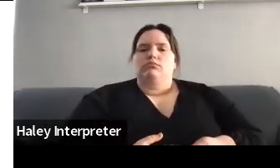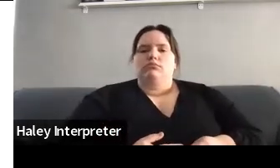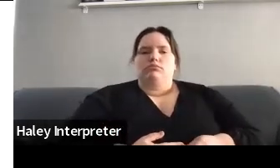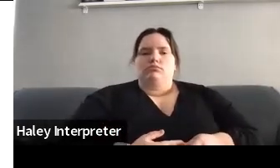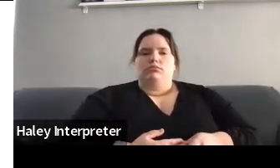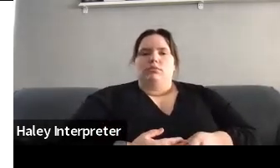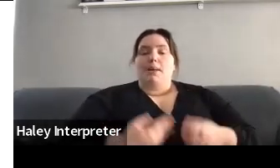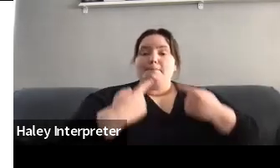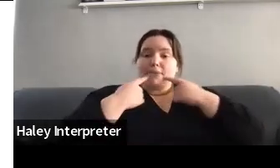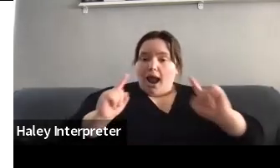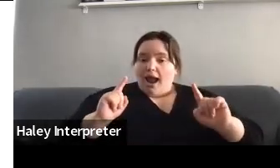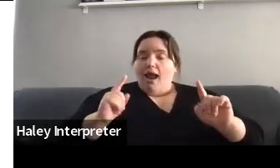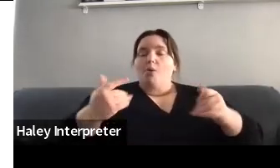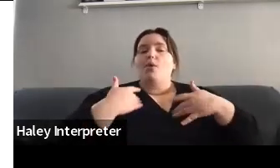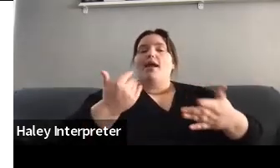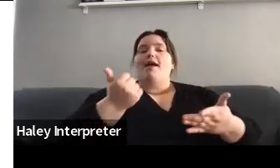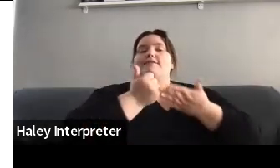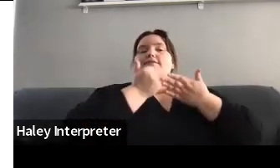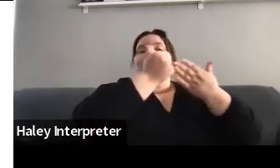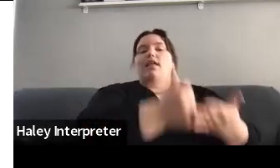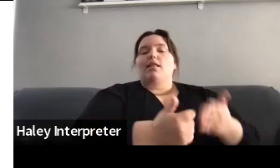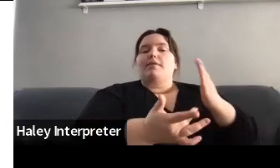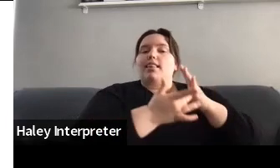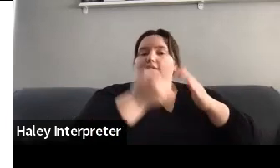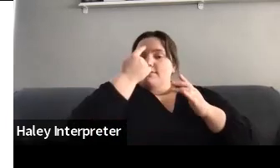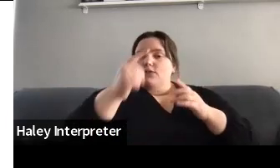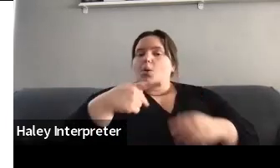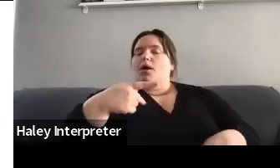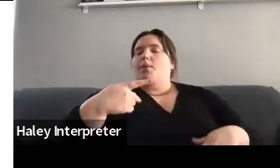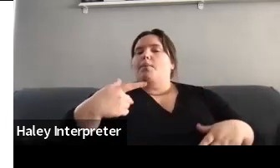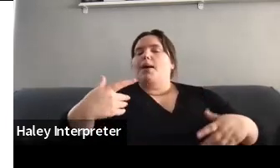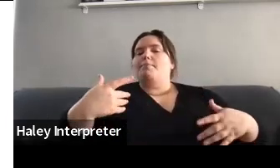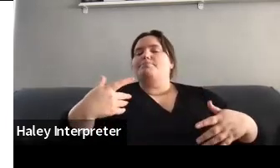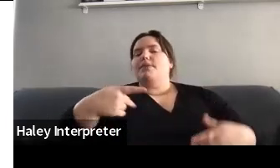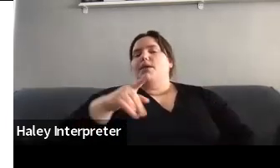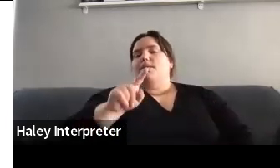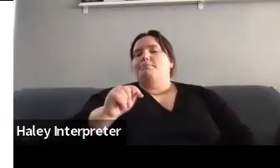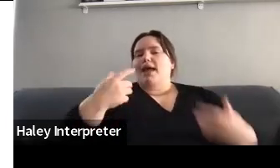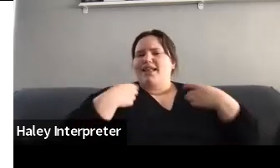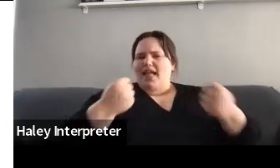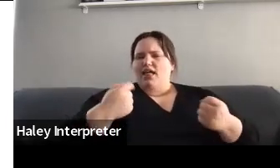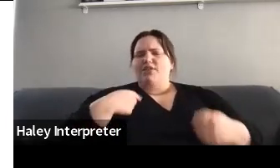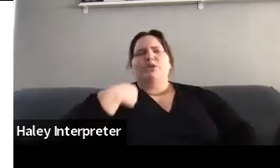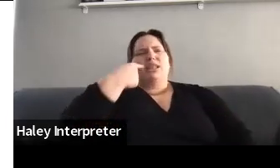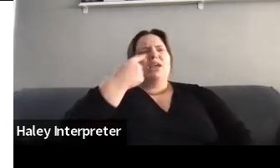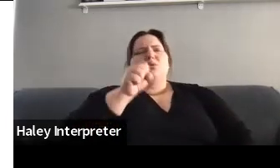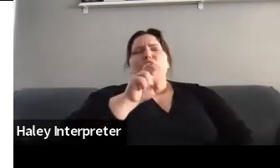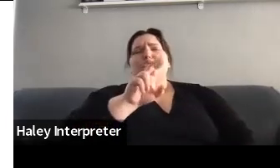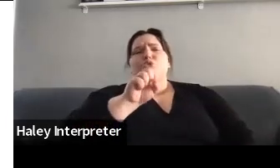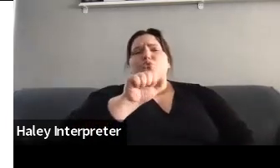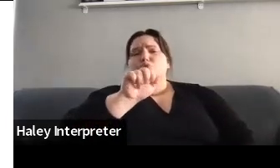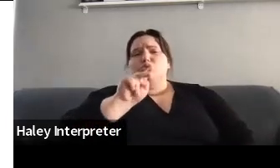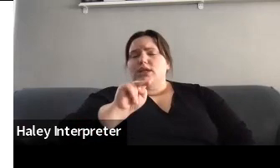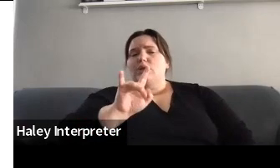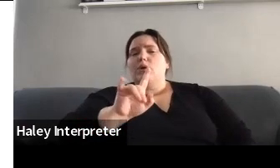And then finally, we have AT for pet health. So Susan, I believe, was asking about some